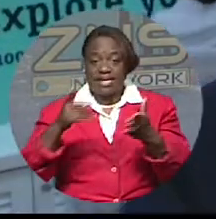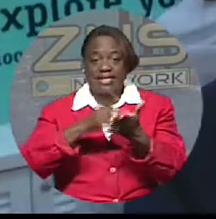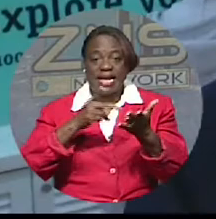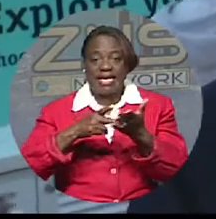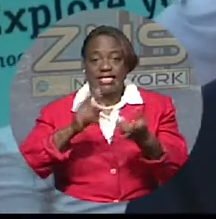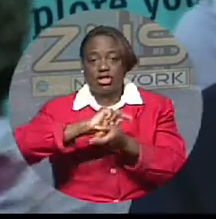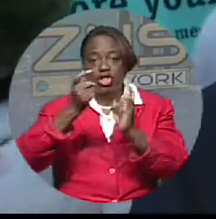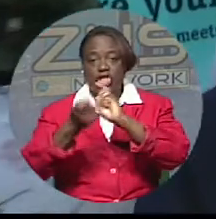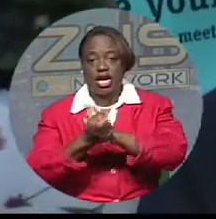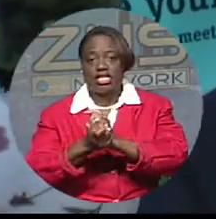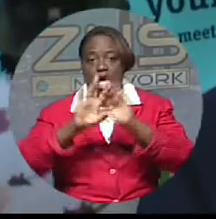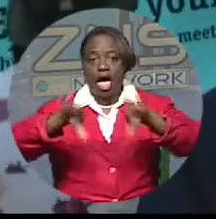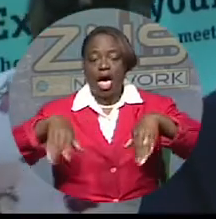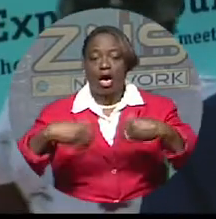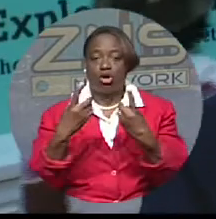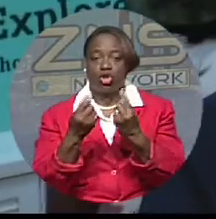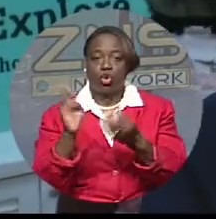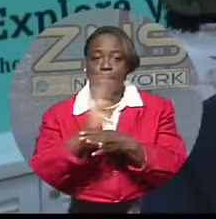do business